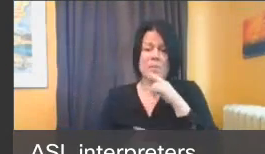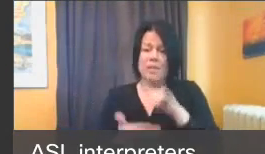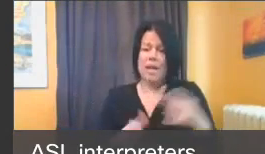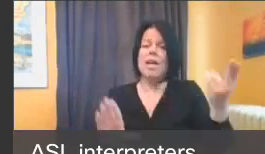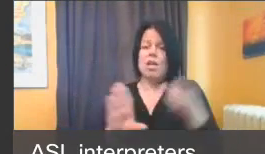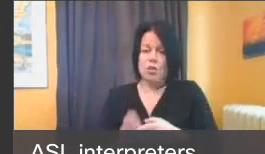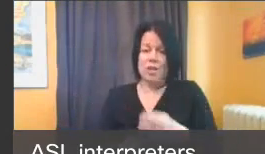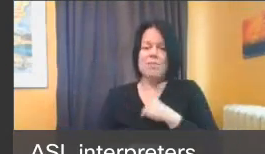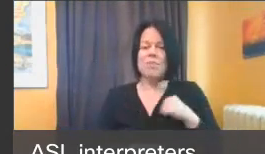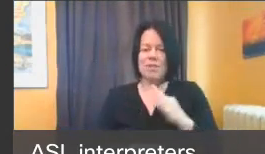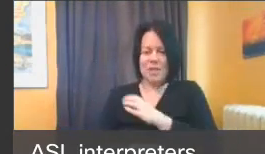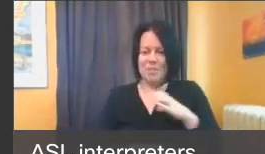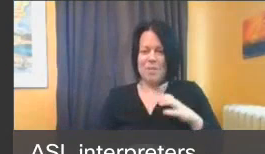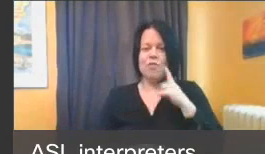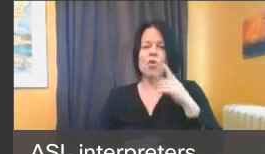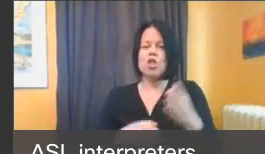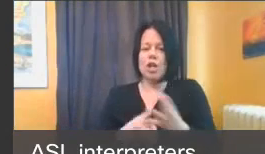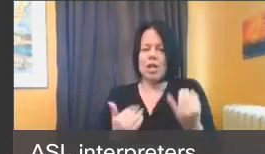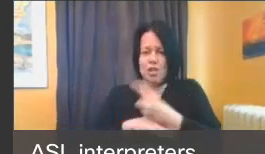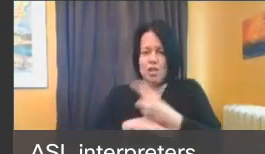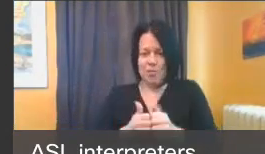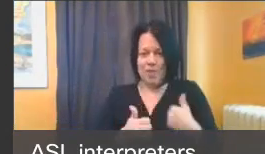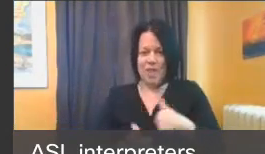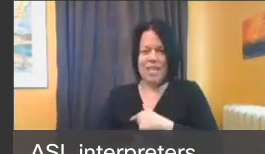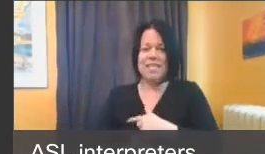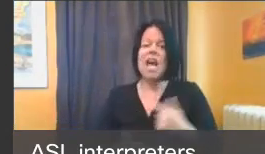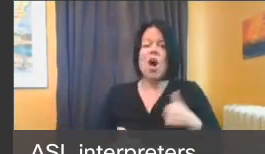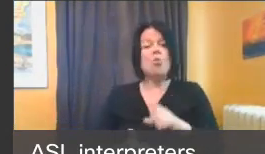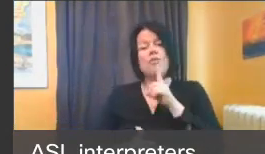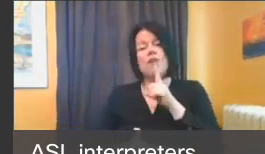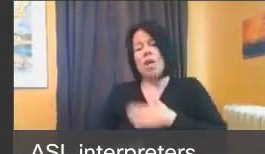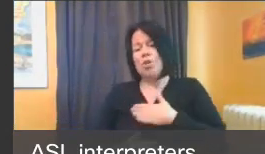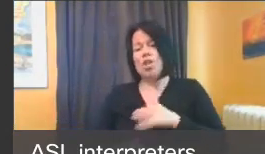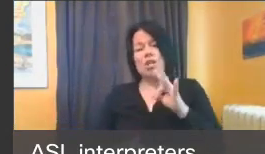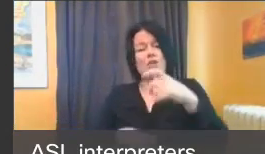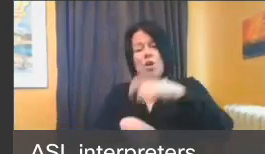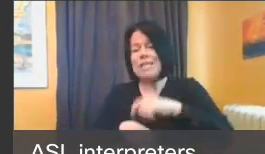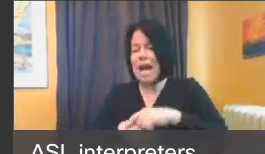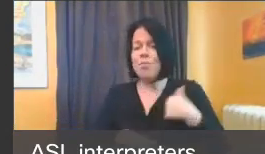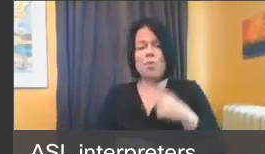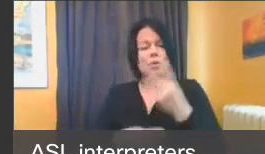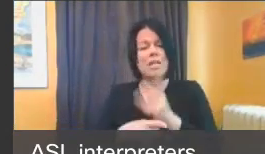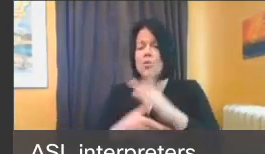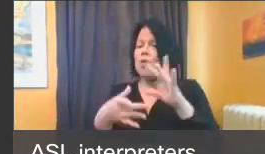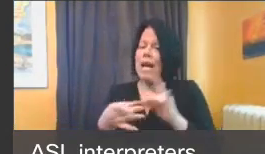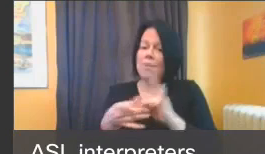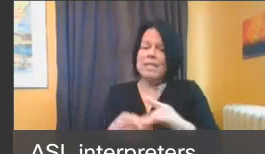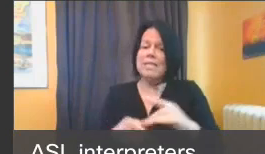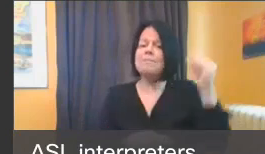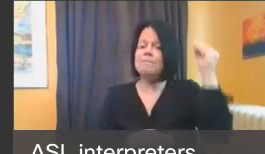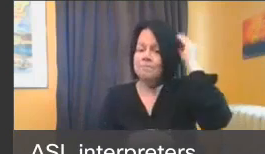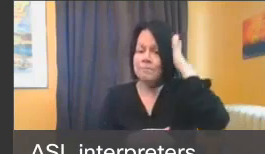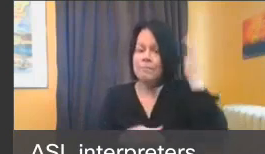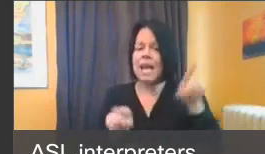and members of the committee for sharing with us today. We are very much appreciative of your time. We'll keep your comments in mind as we draft our